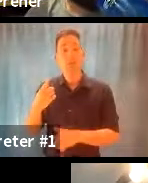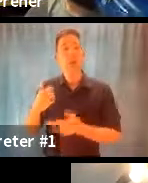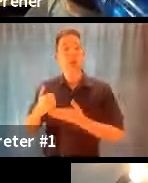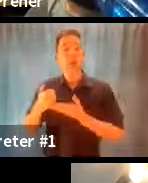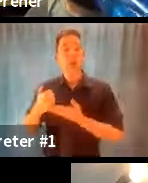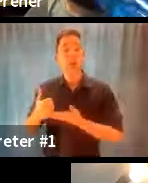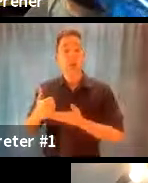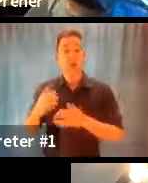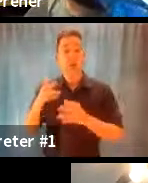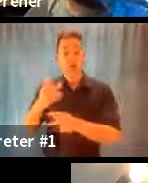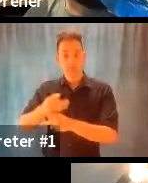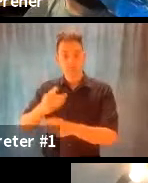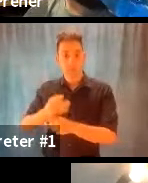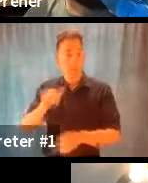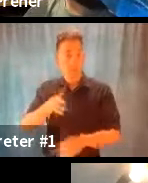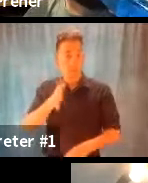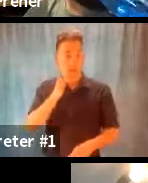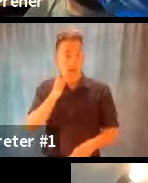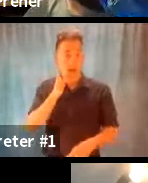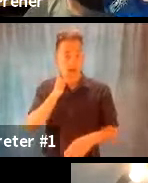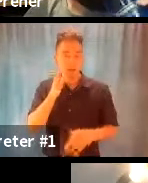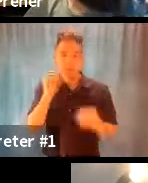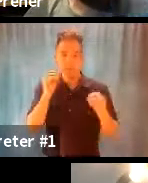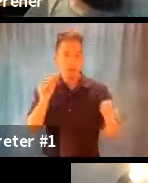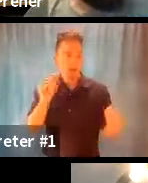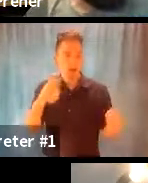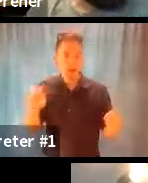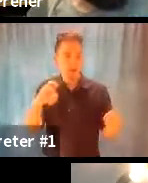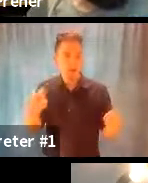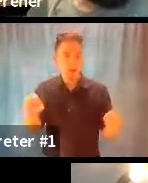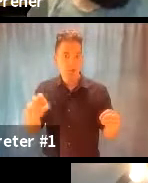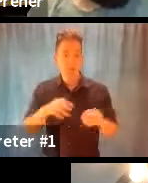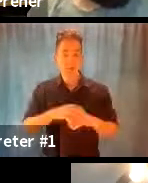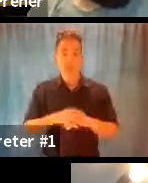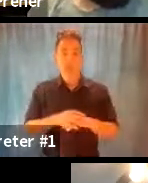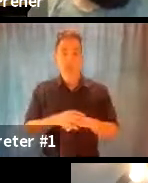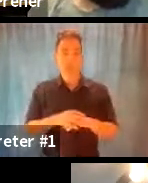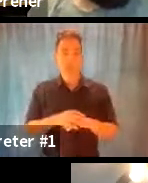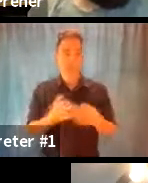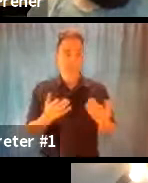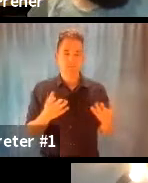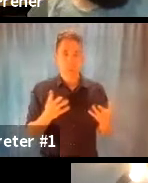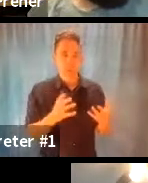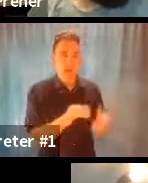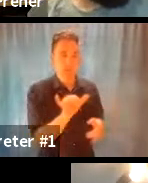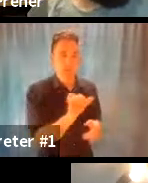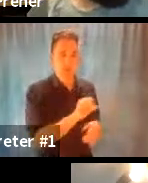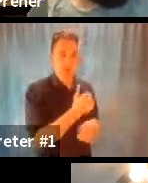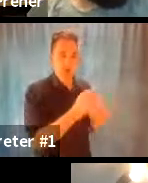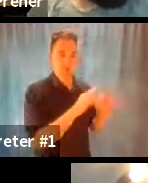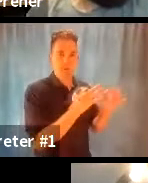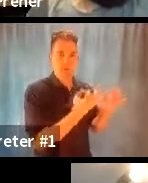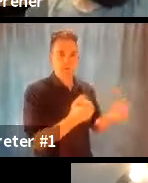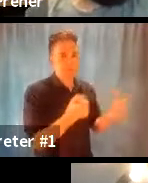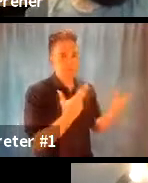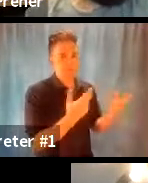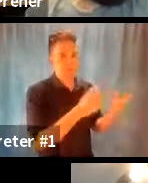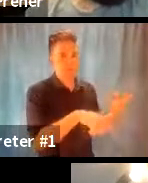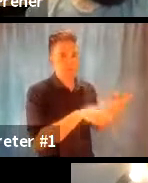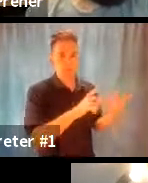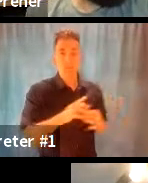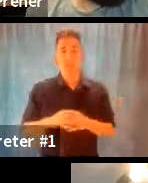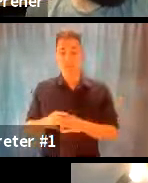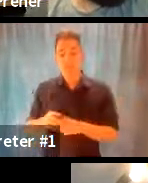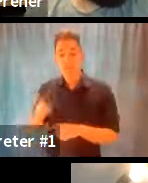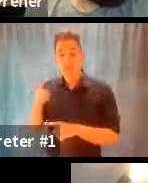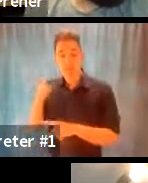This particular mom does not have transportation, like many of my families. And because of that,